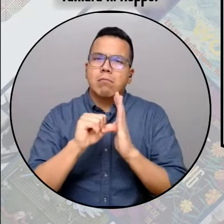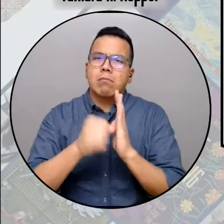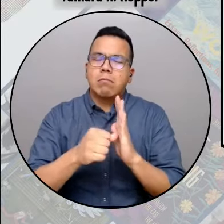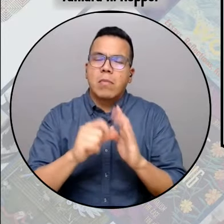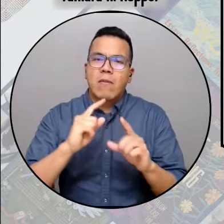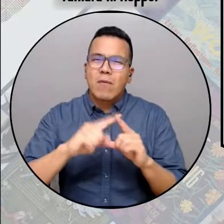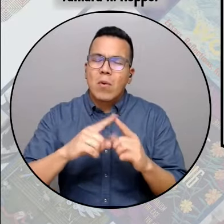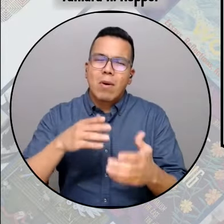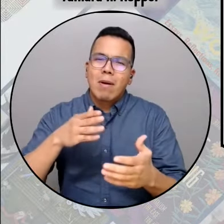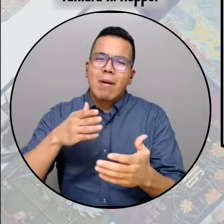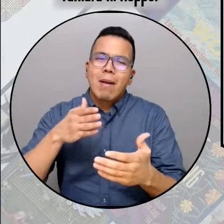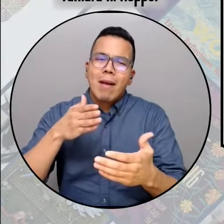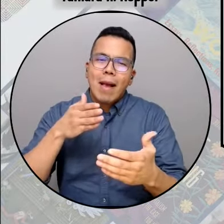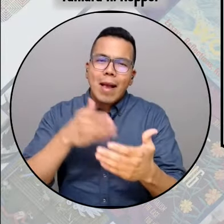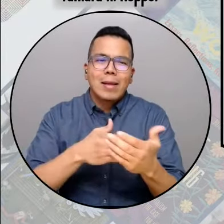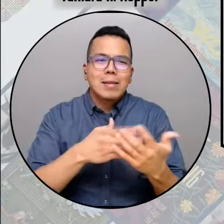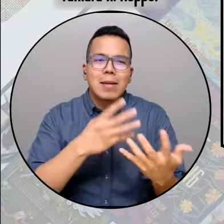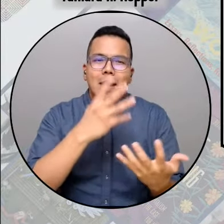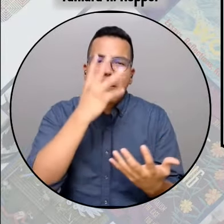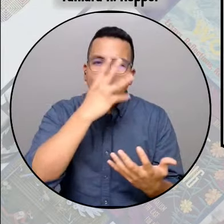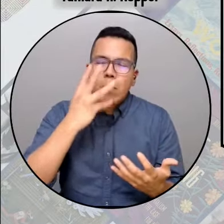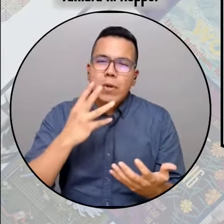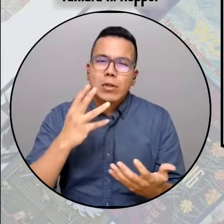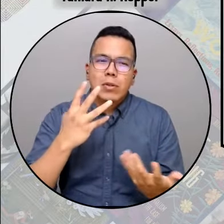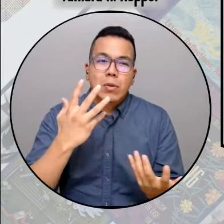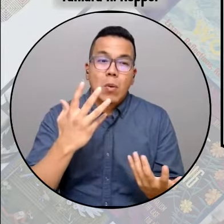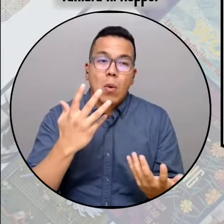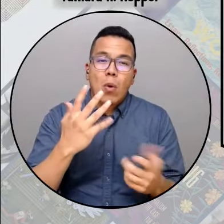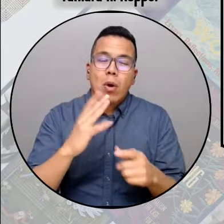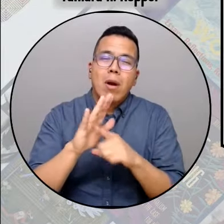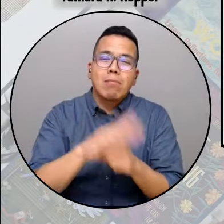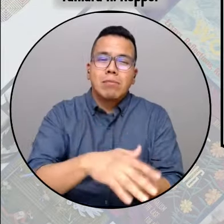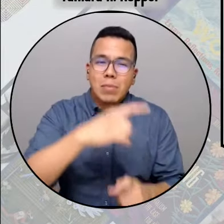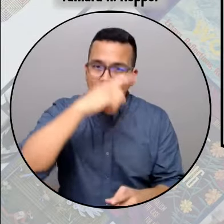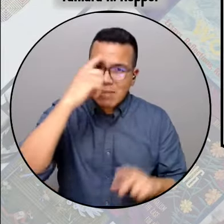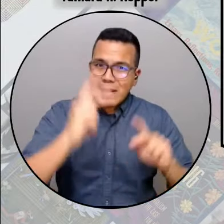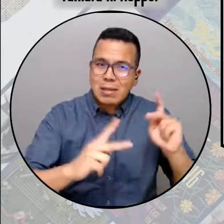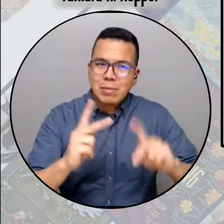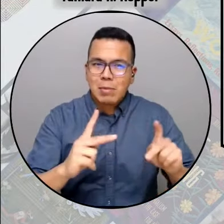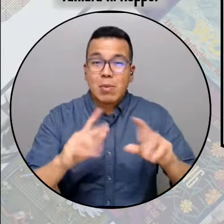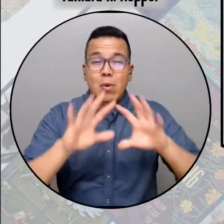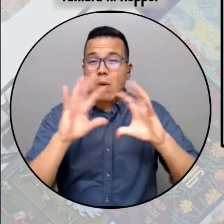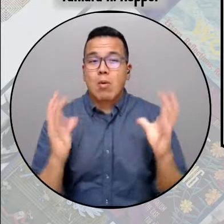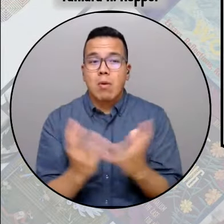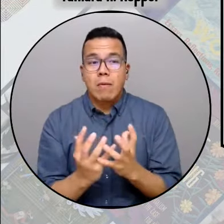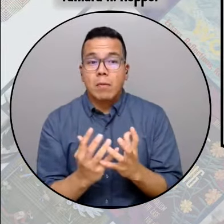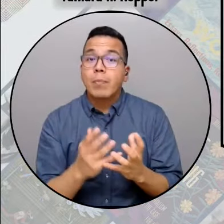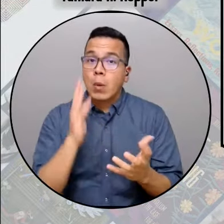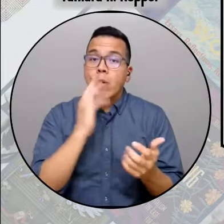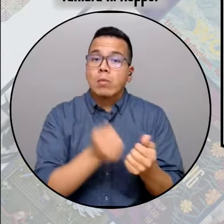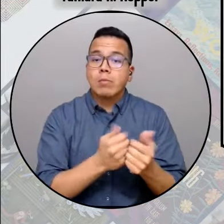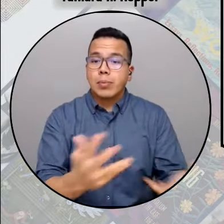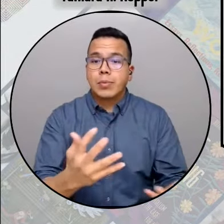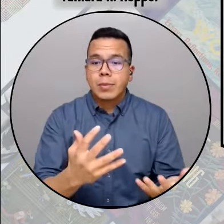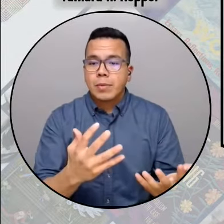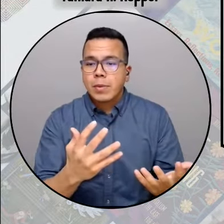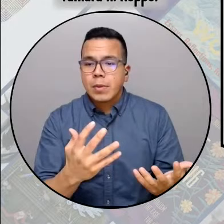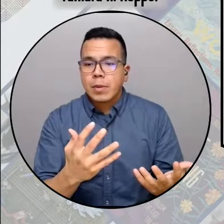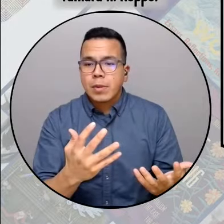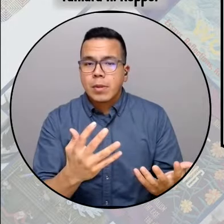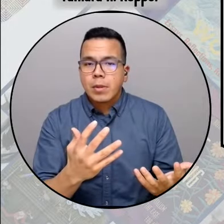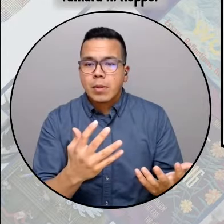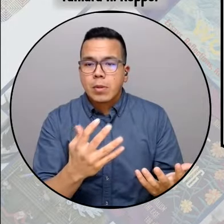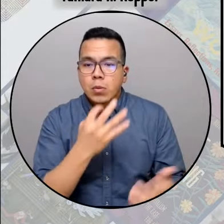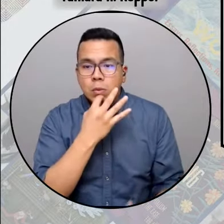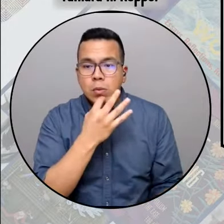right? And so that book is under contract at Temple University Press, okay? Now, if we go